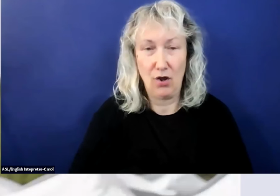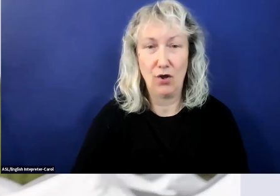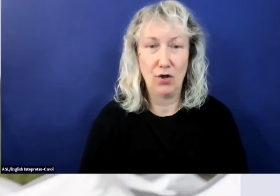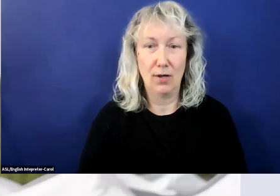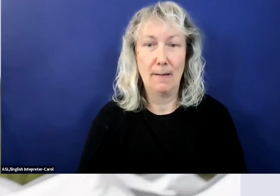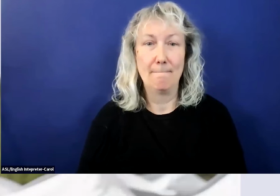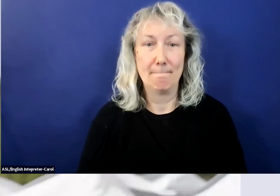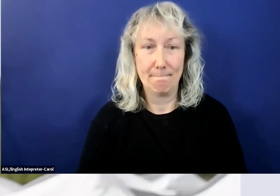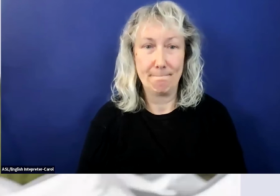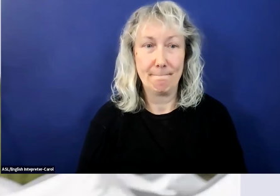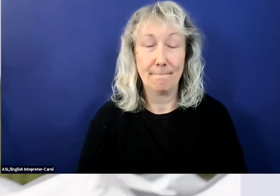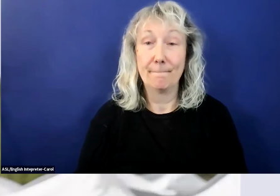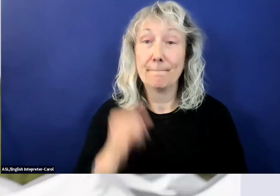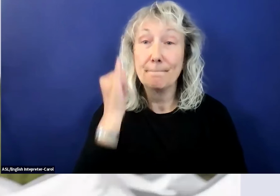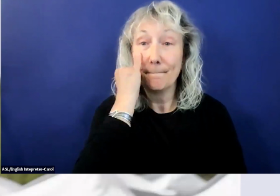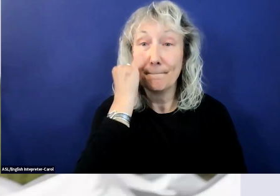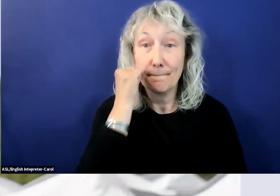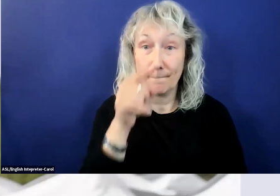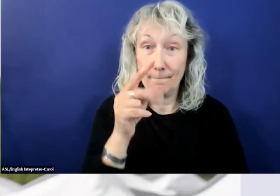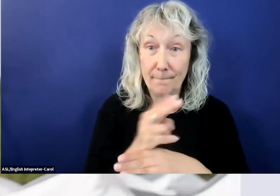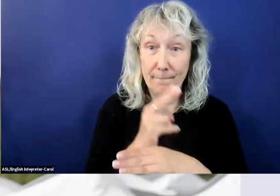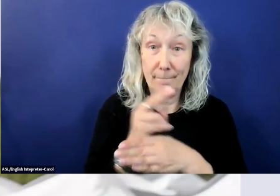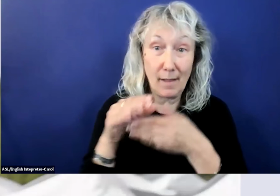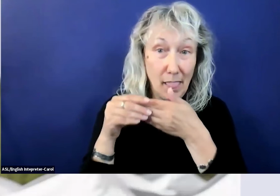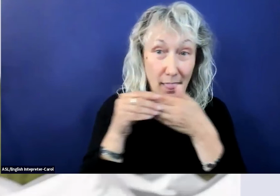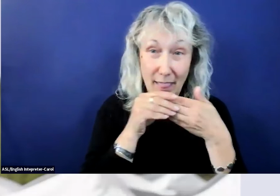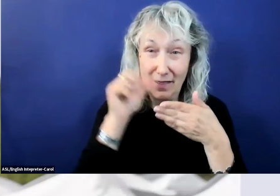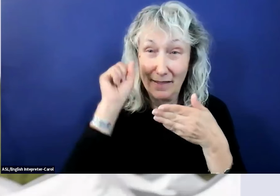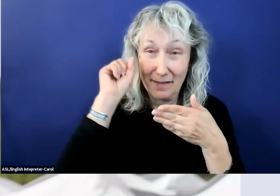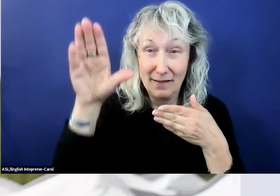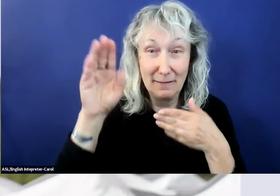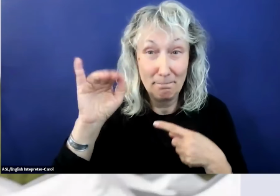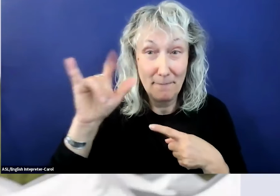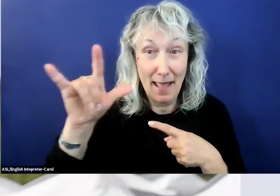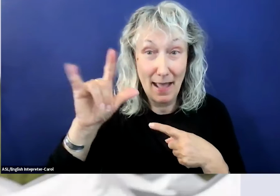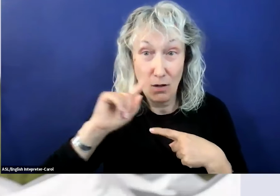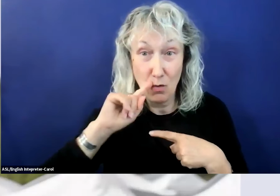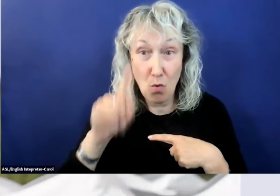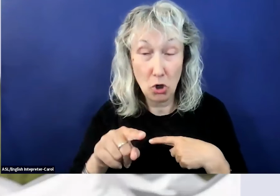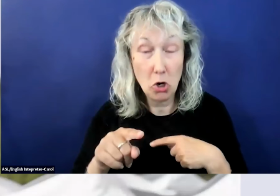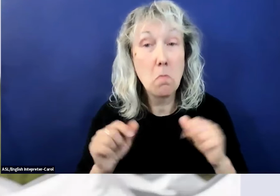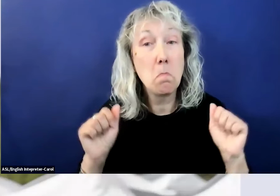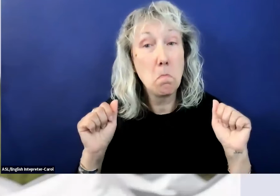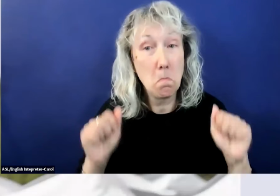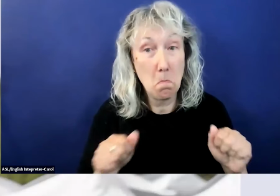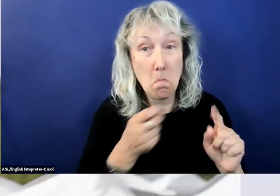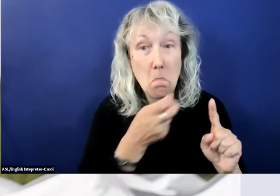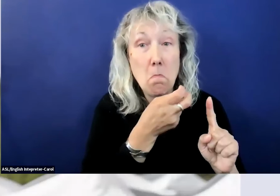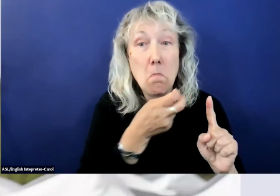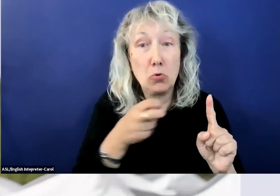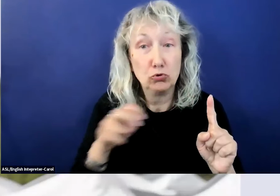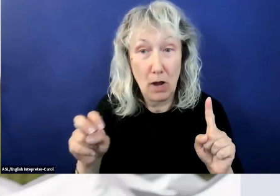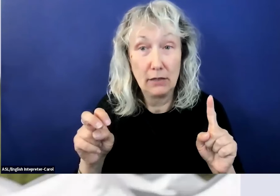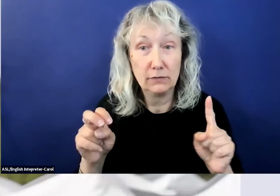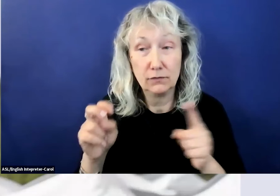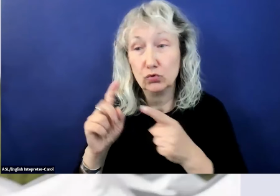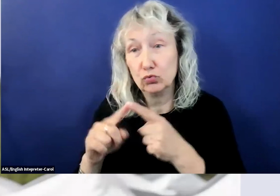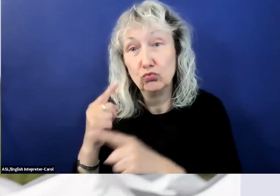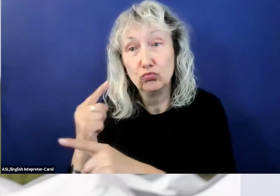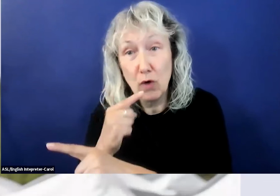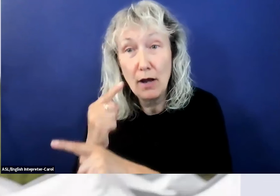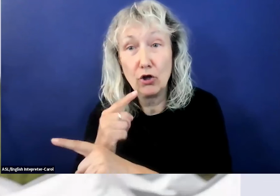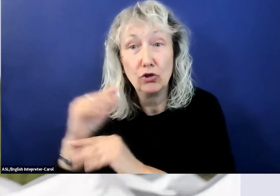What if you're mail order? Well, most medications can be transferred from mail order pharmacies to a local